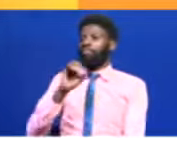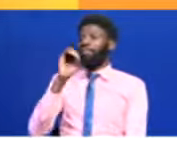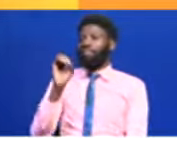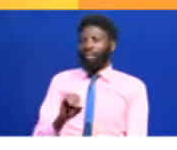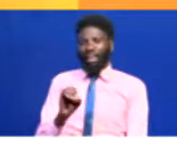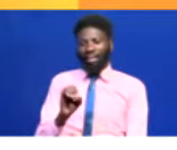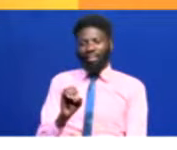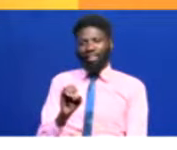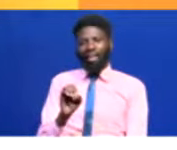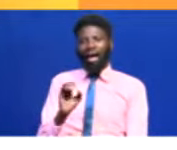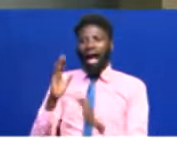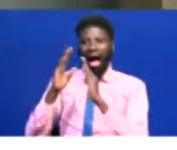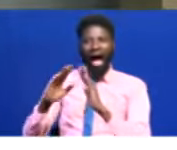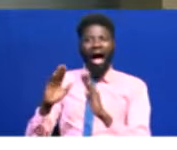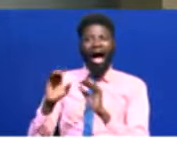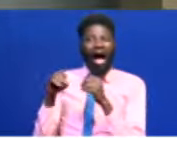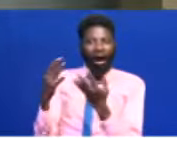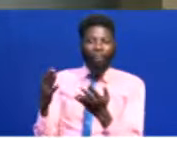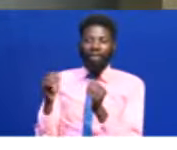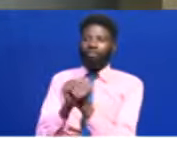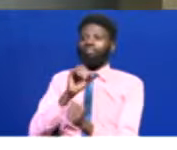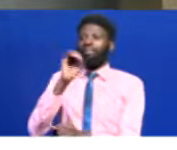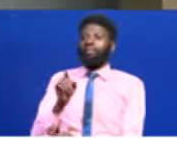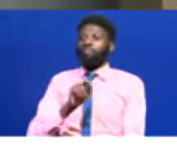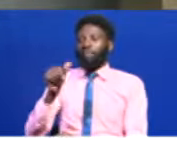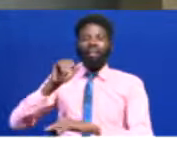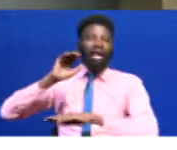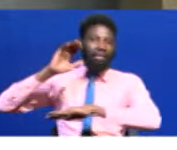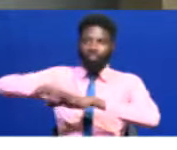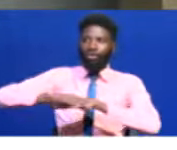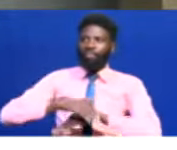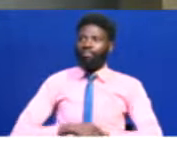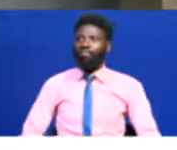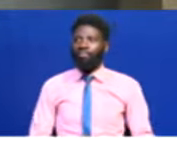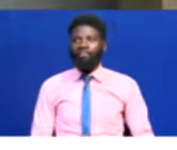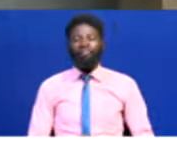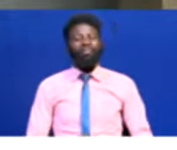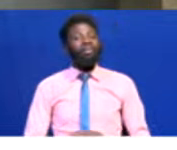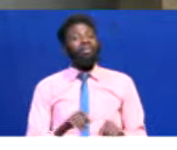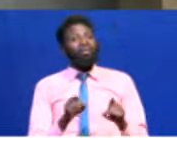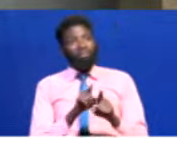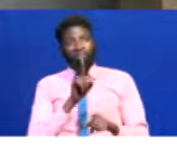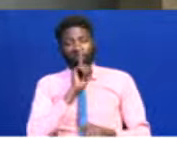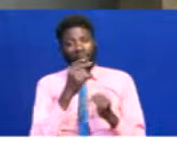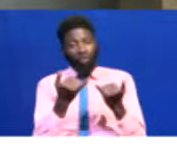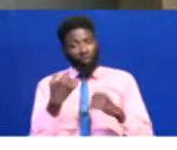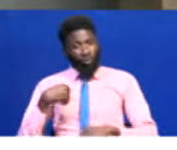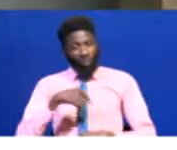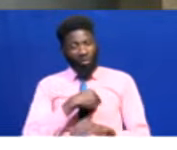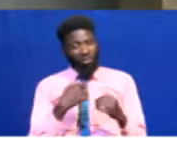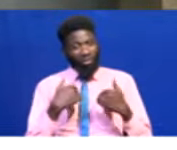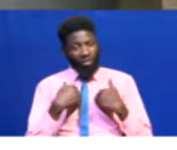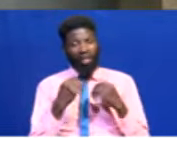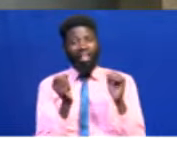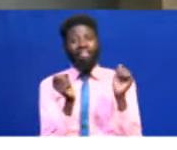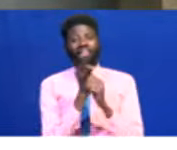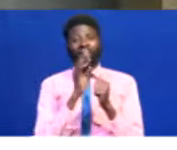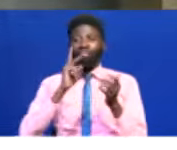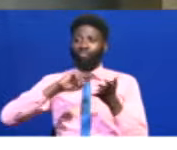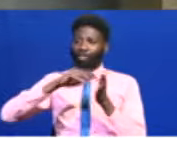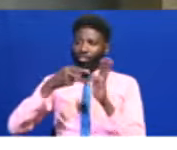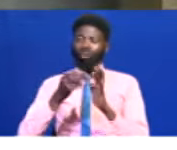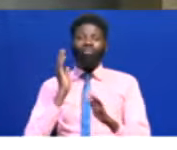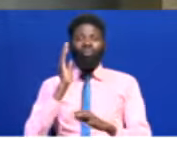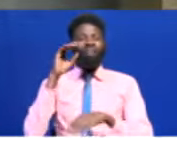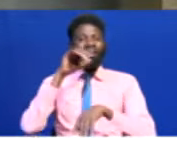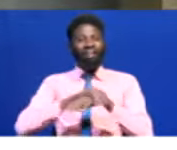value of that house. 10% deposit of that house. Yes, a deposit, yes. And you've said we have currently 13 projects that are going to generate